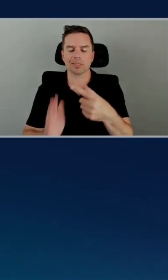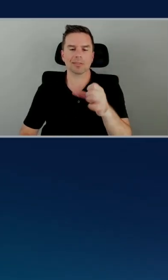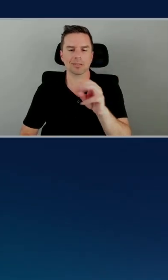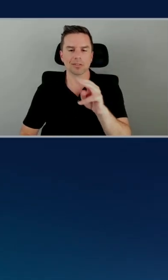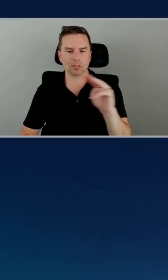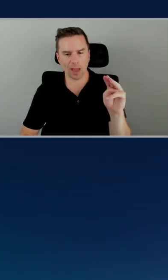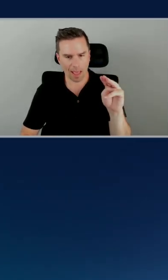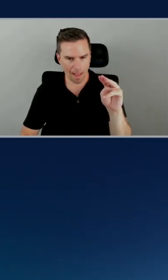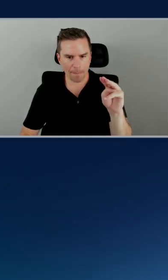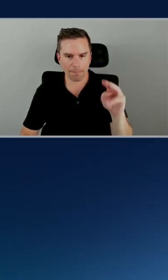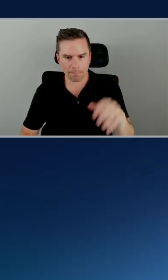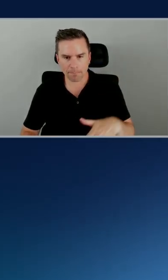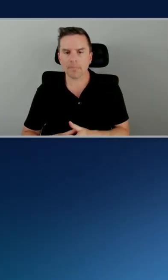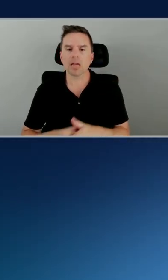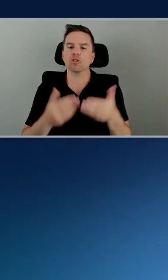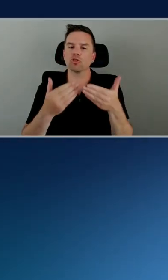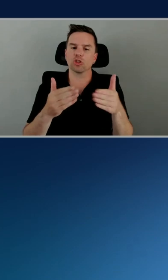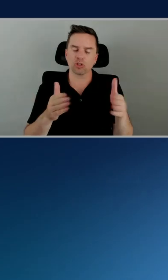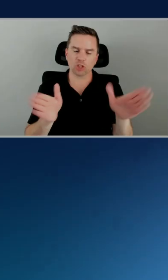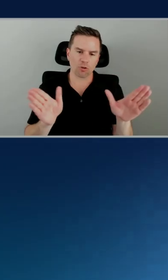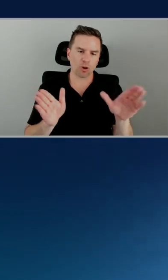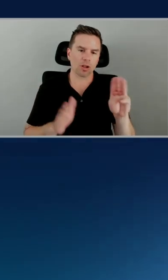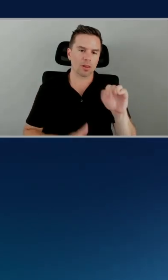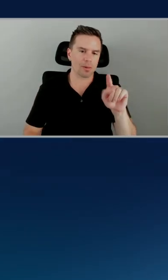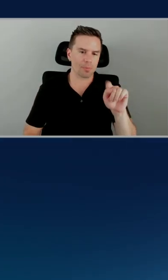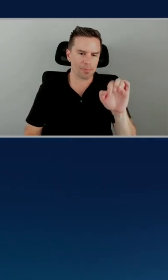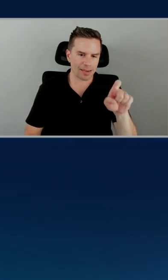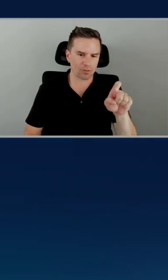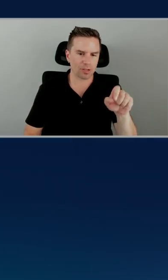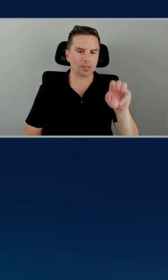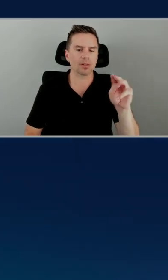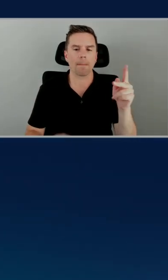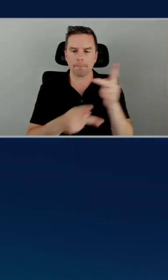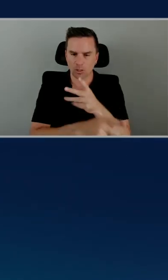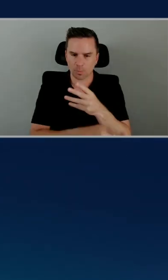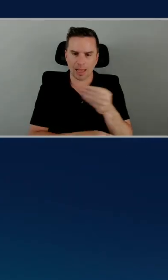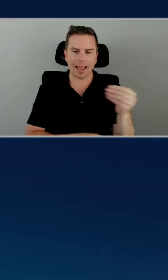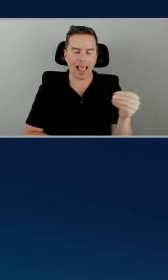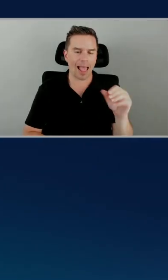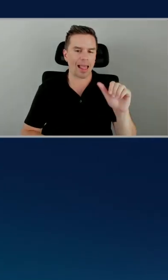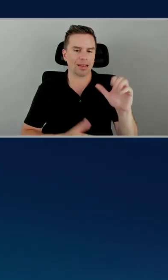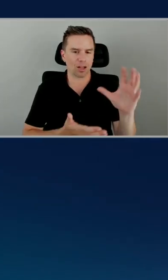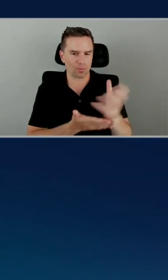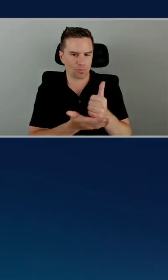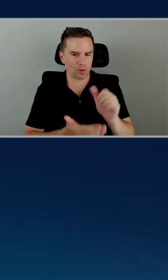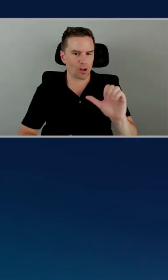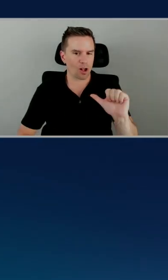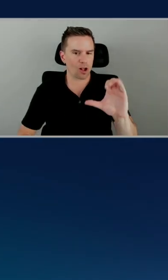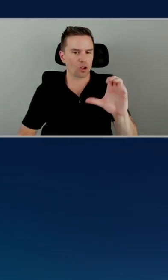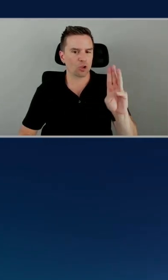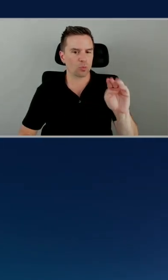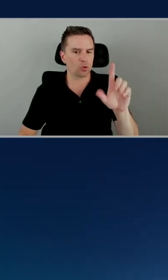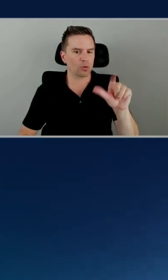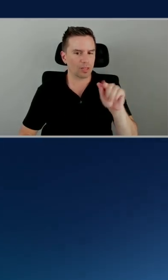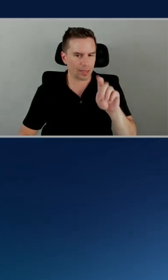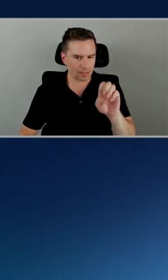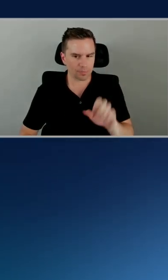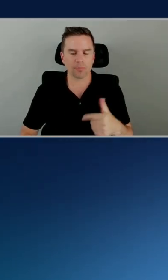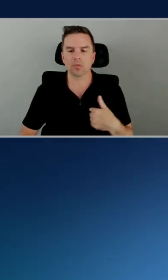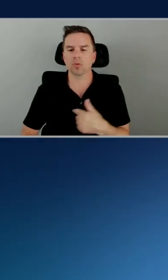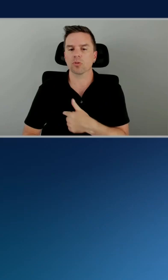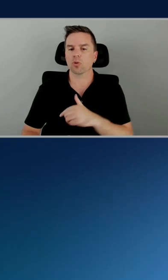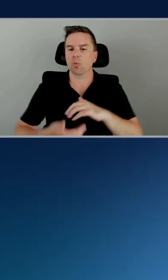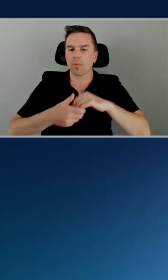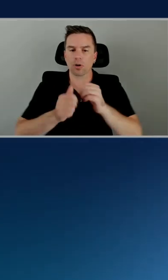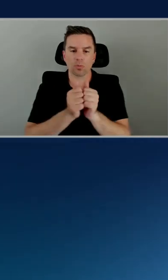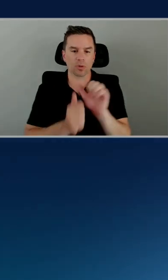Accumulate. So we partnered with ARM to optimize all quantized gem kernels for Graviton